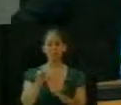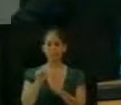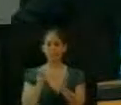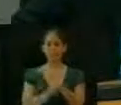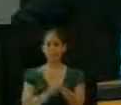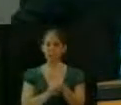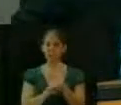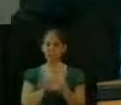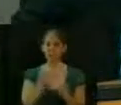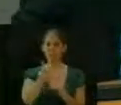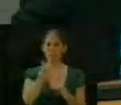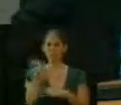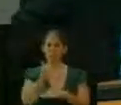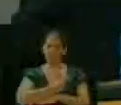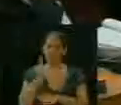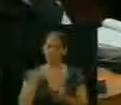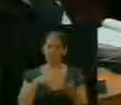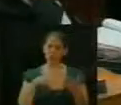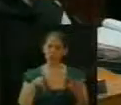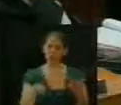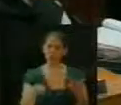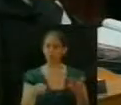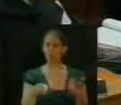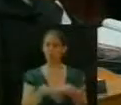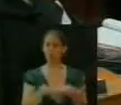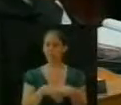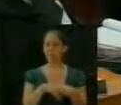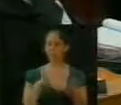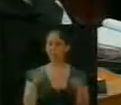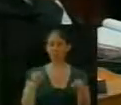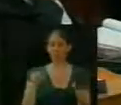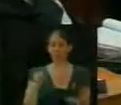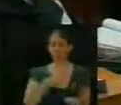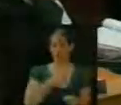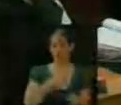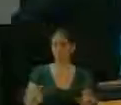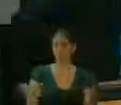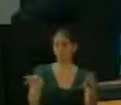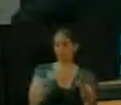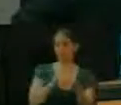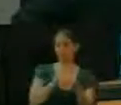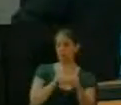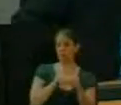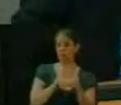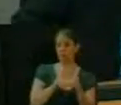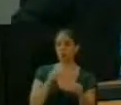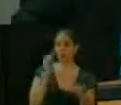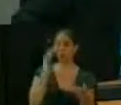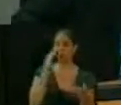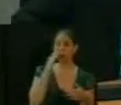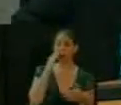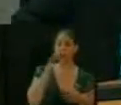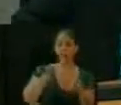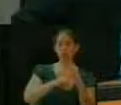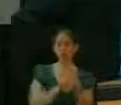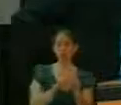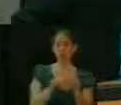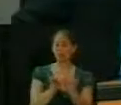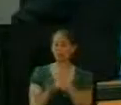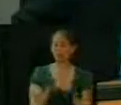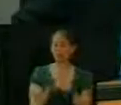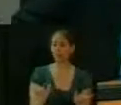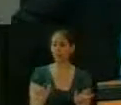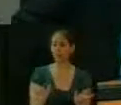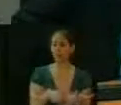to do it. Can't we combine these some way and get both things started at the same time? Well, don't you need the information before you set out somebody having